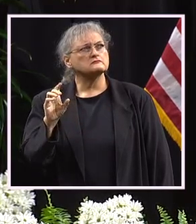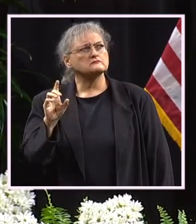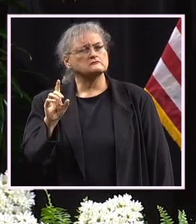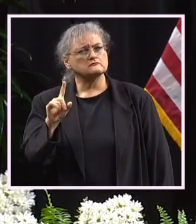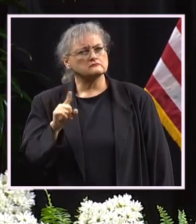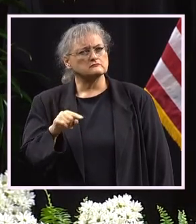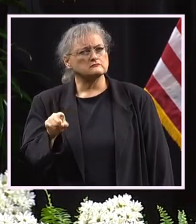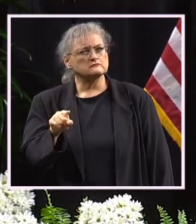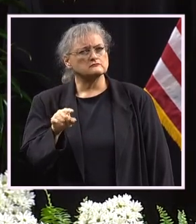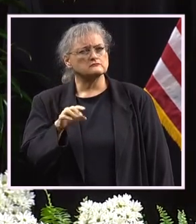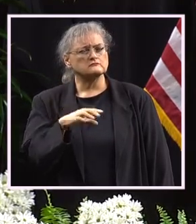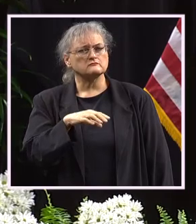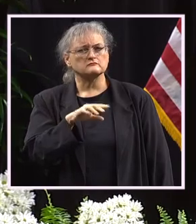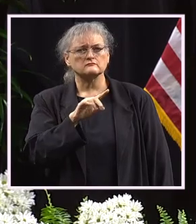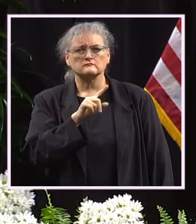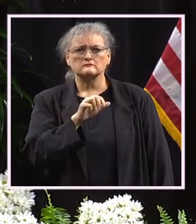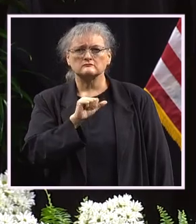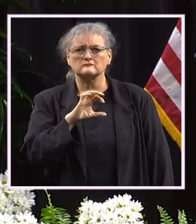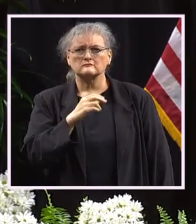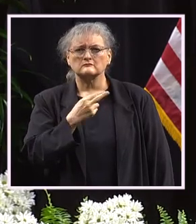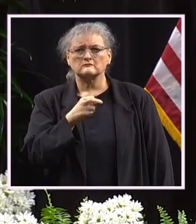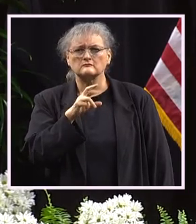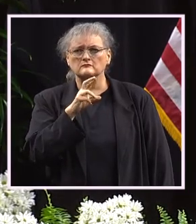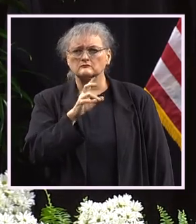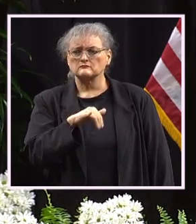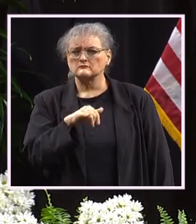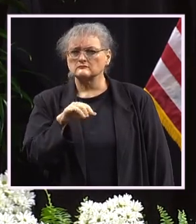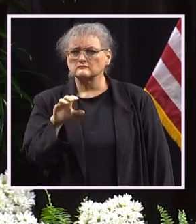Zachary Casper Windenton.